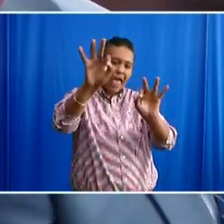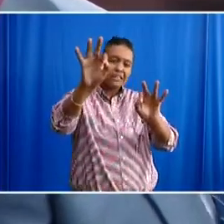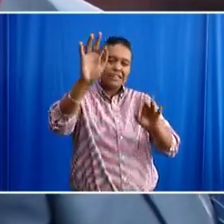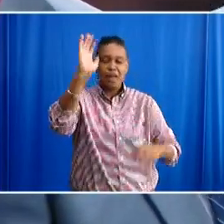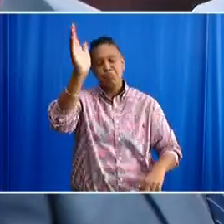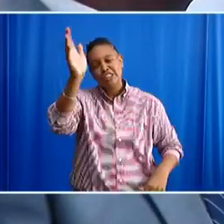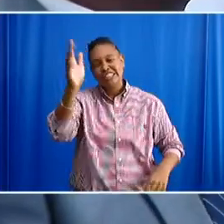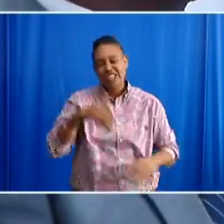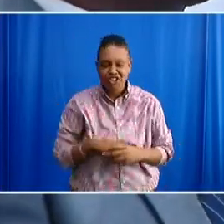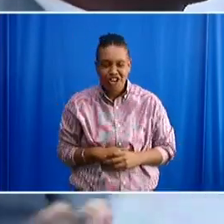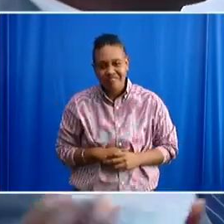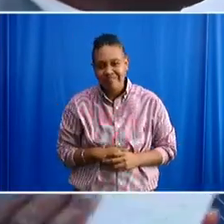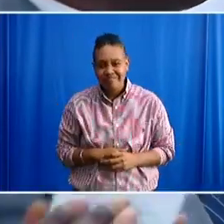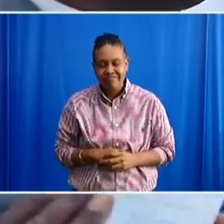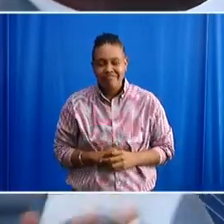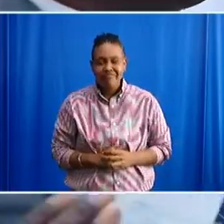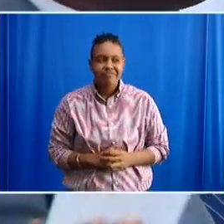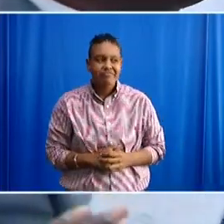sir.